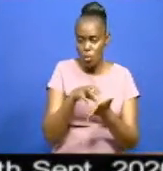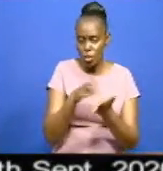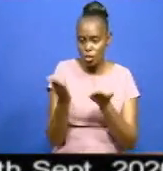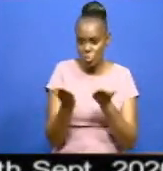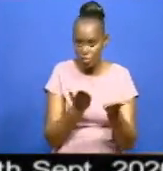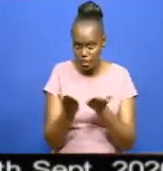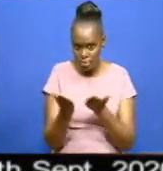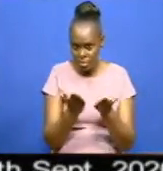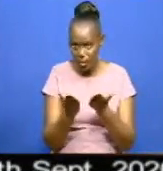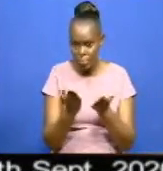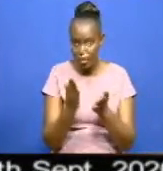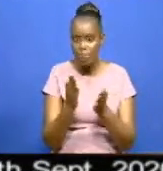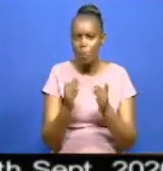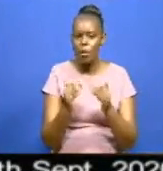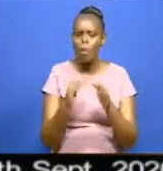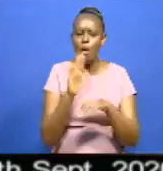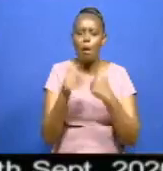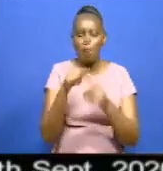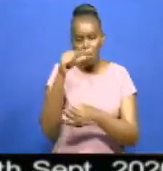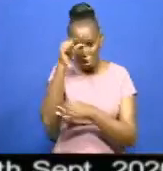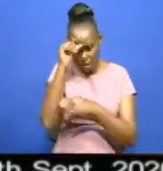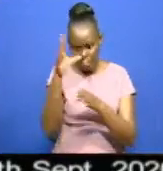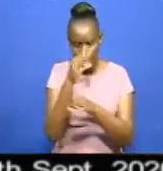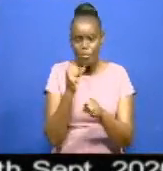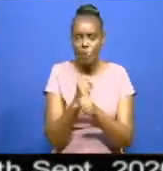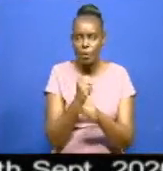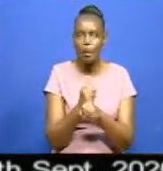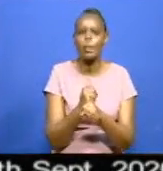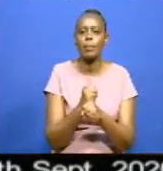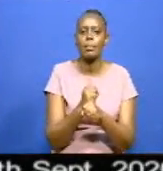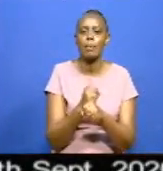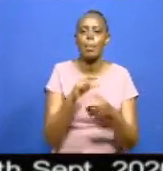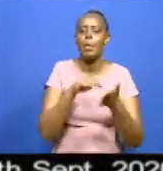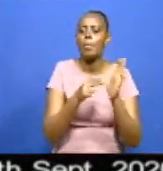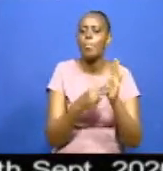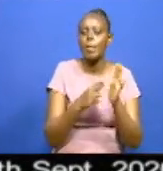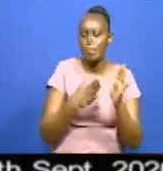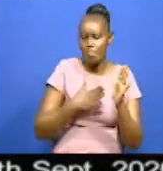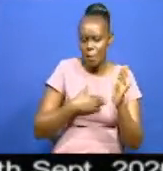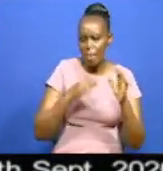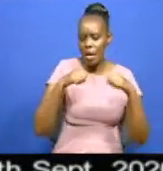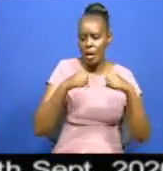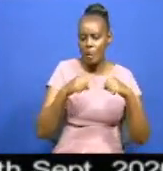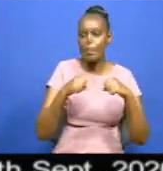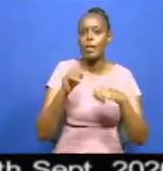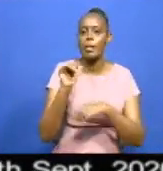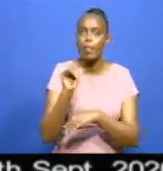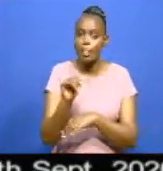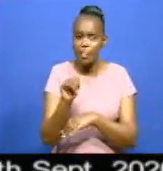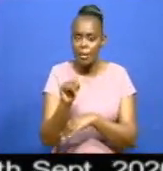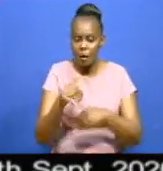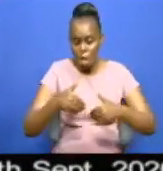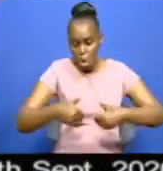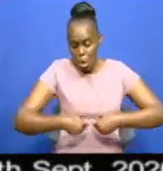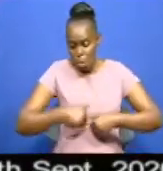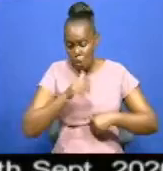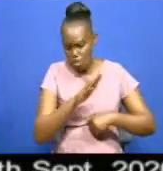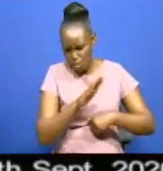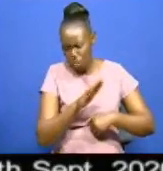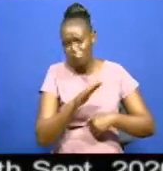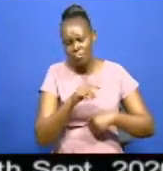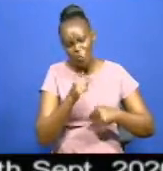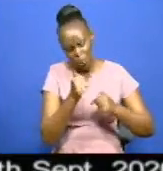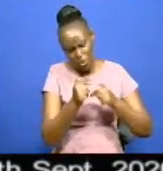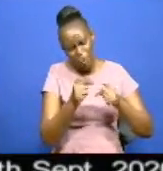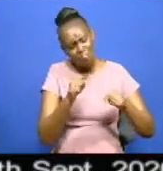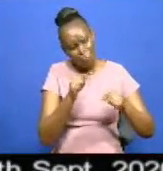service in almost all government organizations. And therefore, I am in agreement that the young man is still young, too